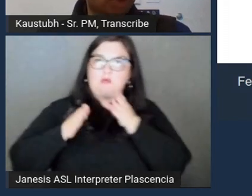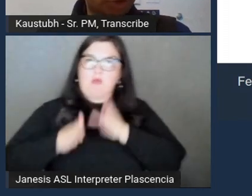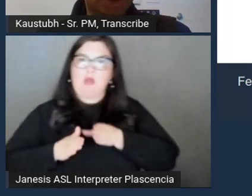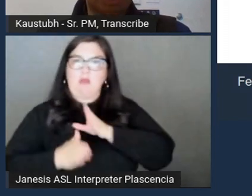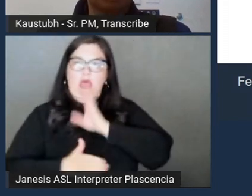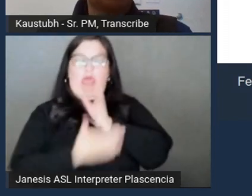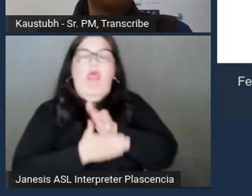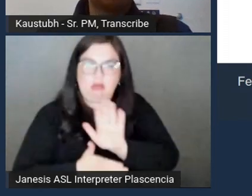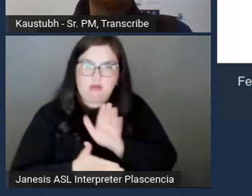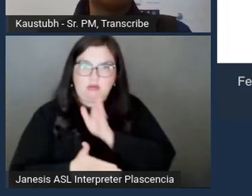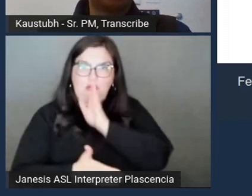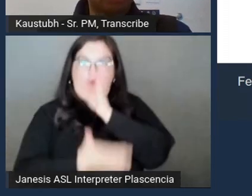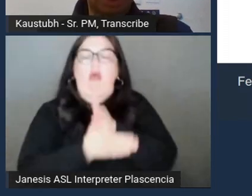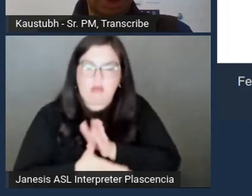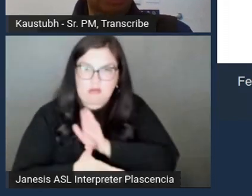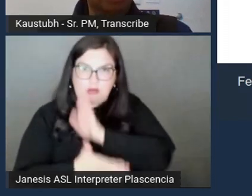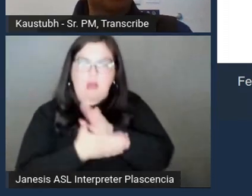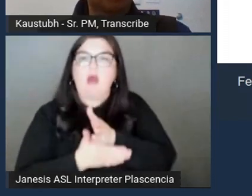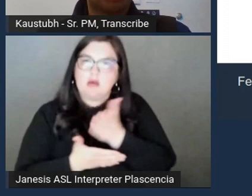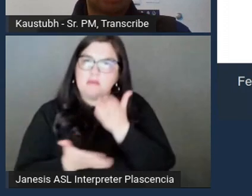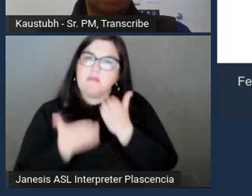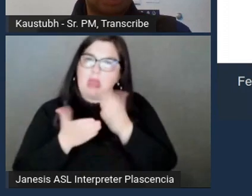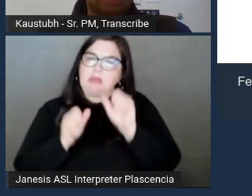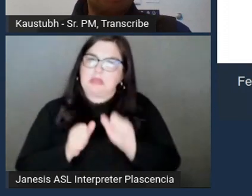like coaching or something that you can do for the agent.